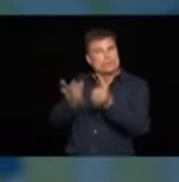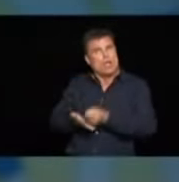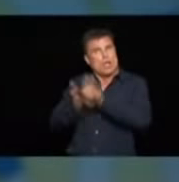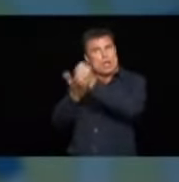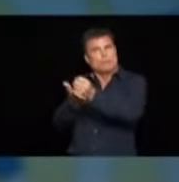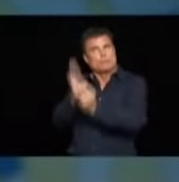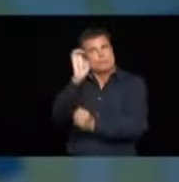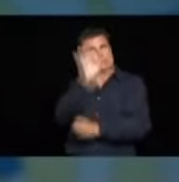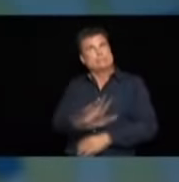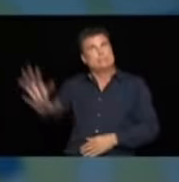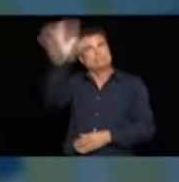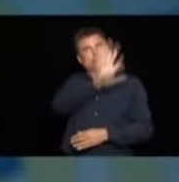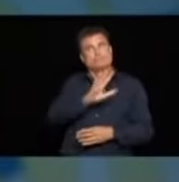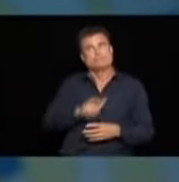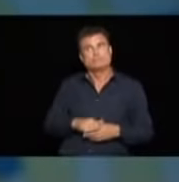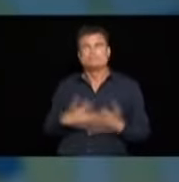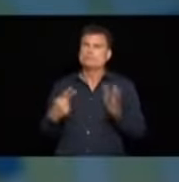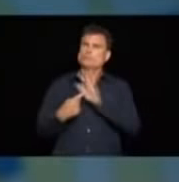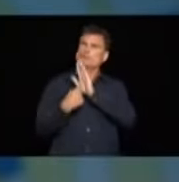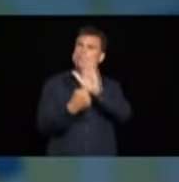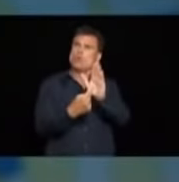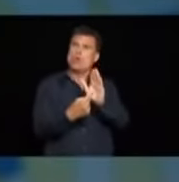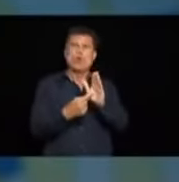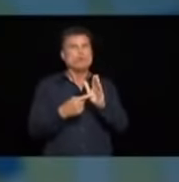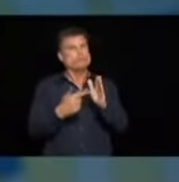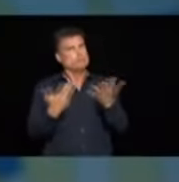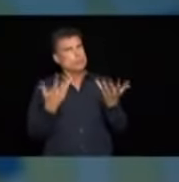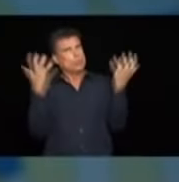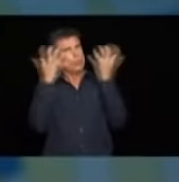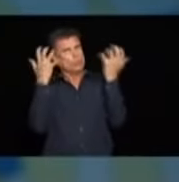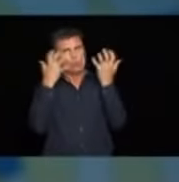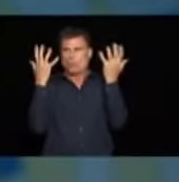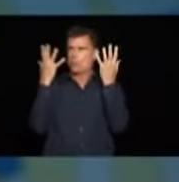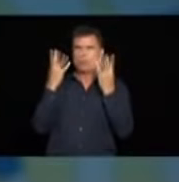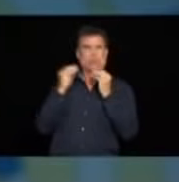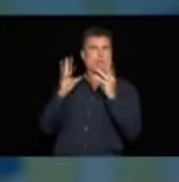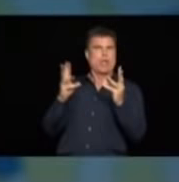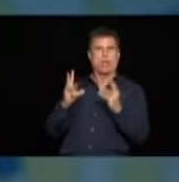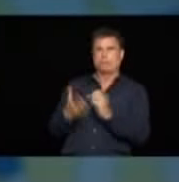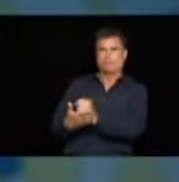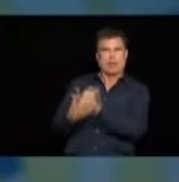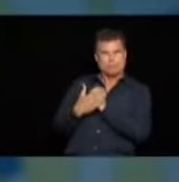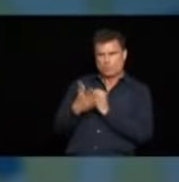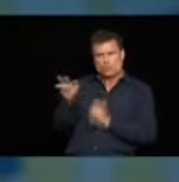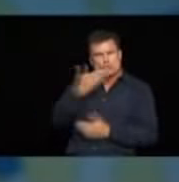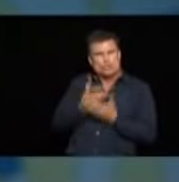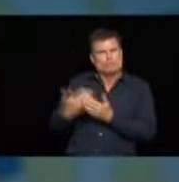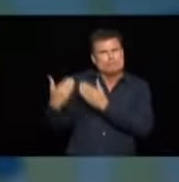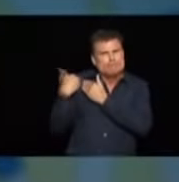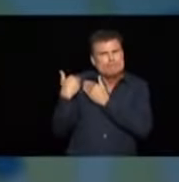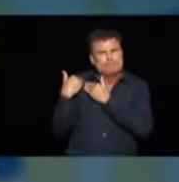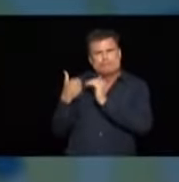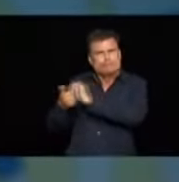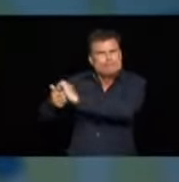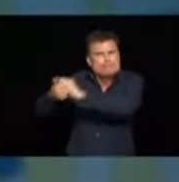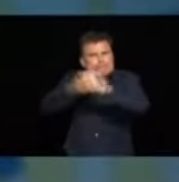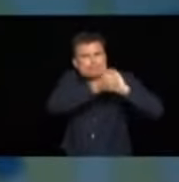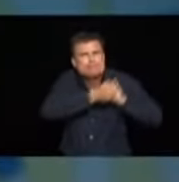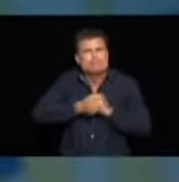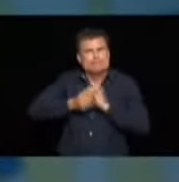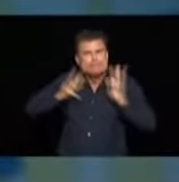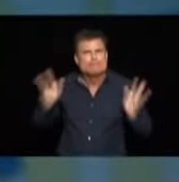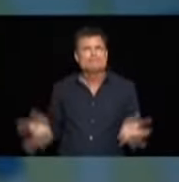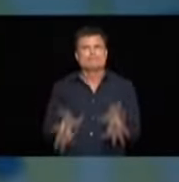their commitment to our province, and I think the strength of our public healthcare system that this is happening. It's part of our continuing effort to